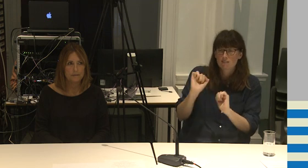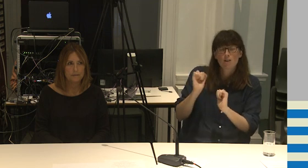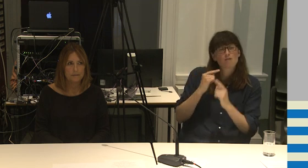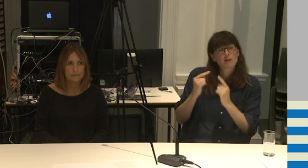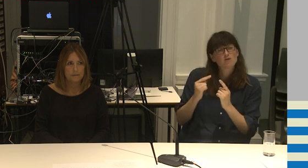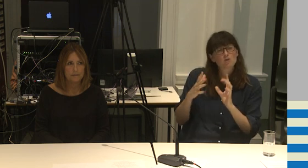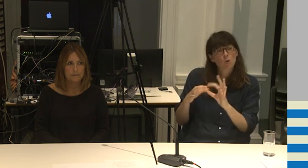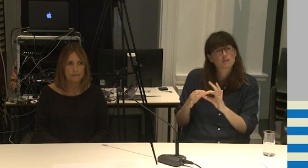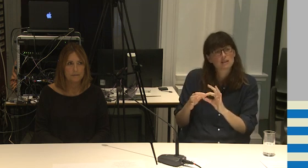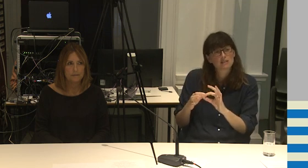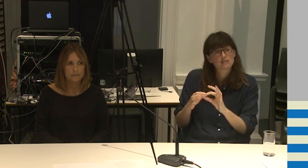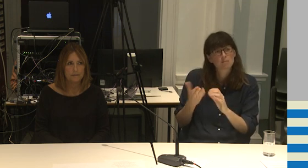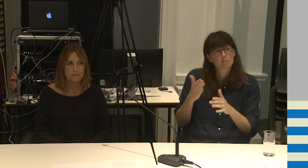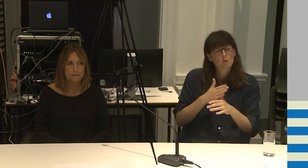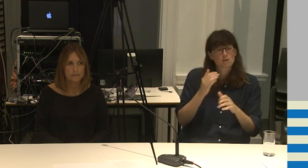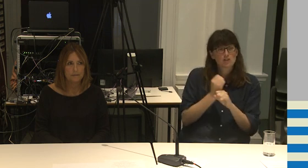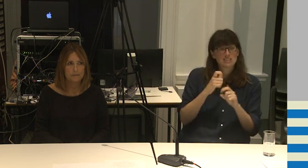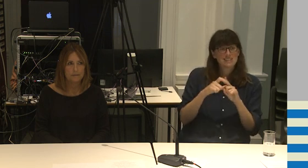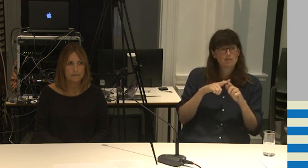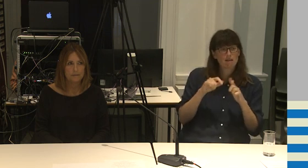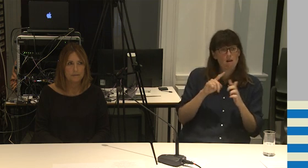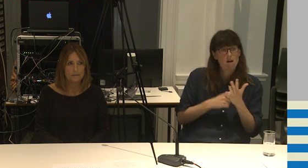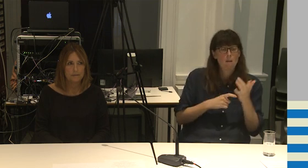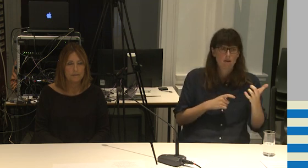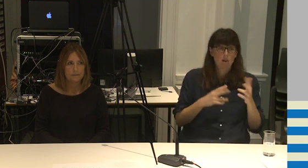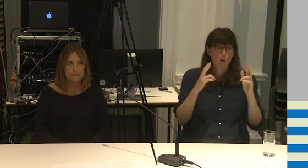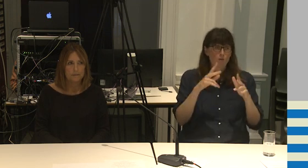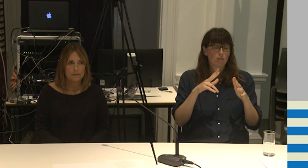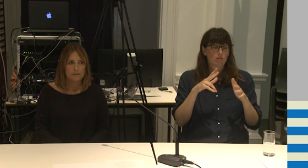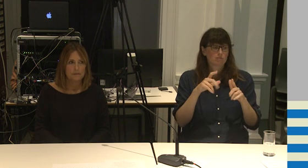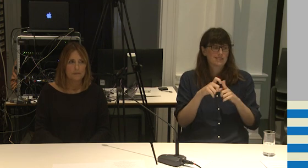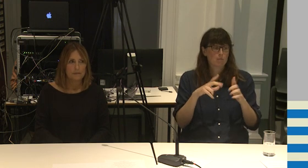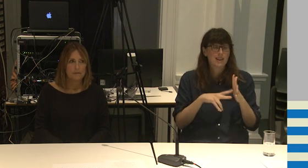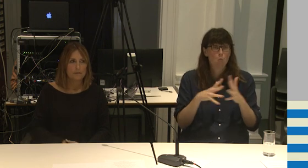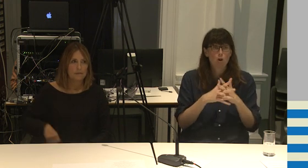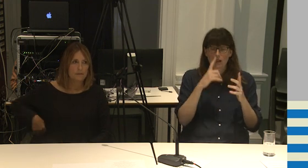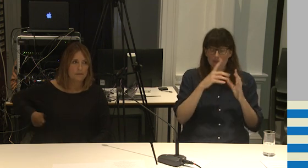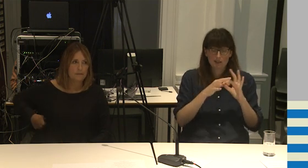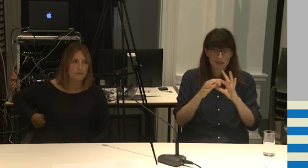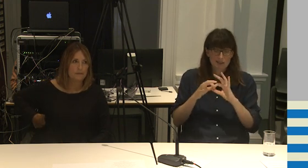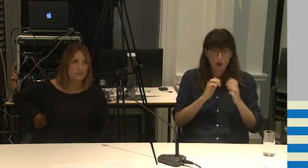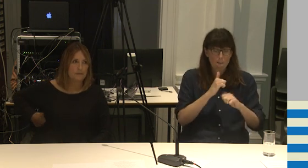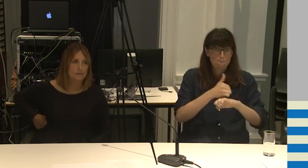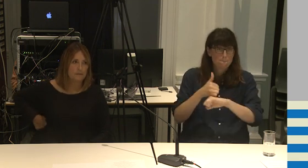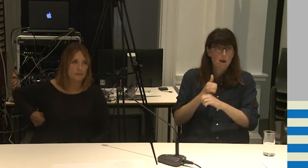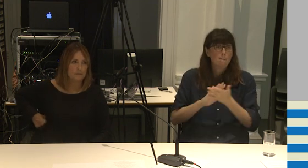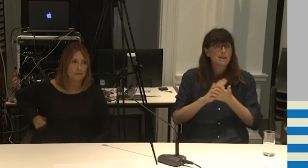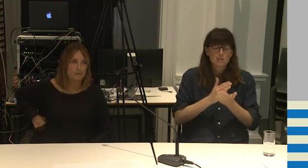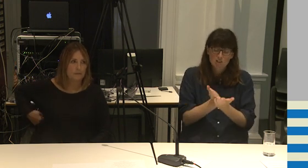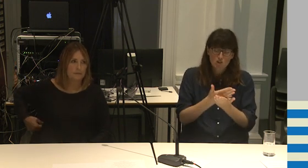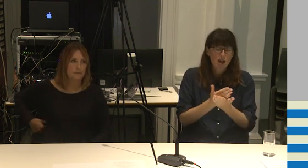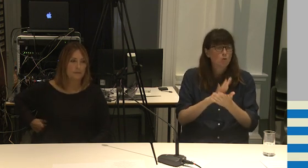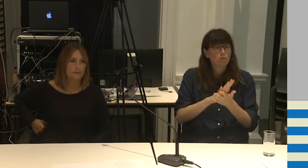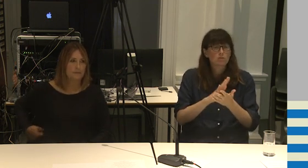So I'm really hopeful that we can get the network set up and then have a bit more of this sharing. So not everyone has to do the work all over